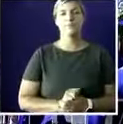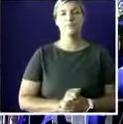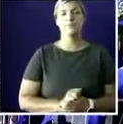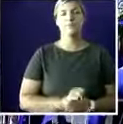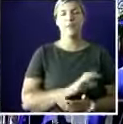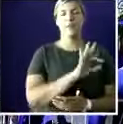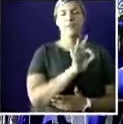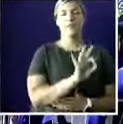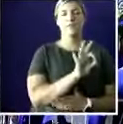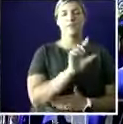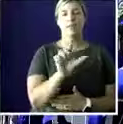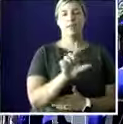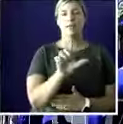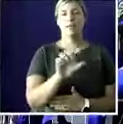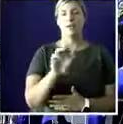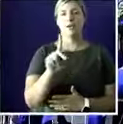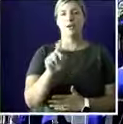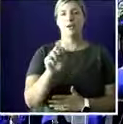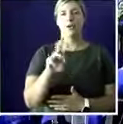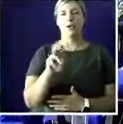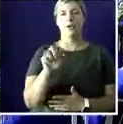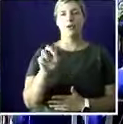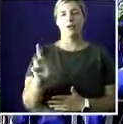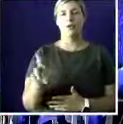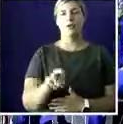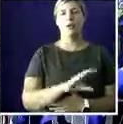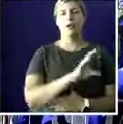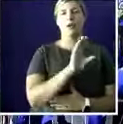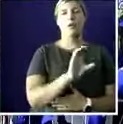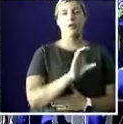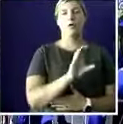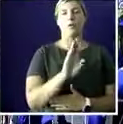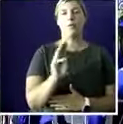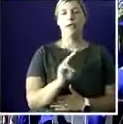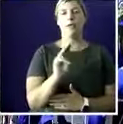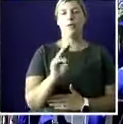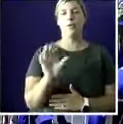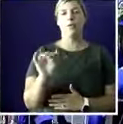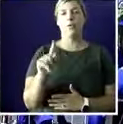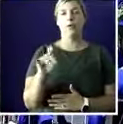Forrest Liam Kerner. Carter Michael Crossett.